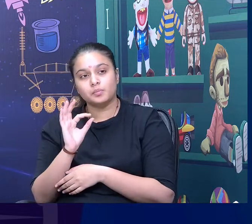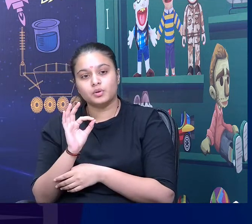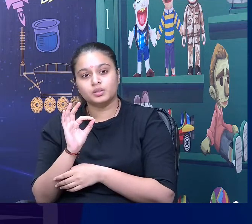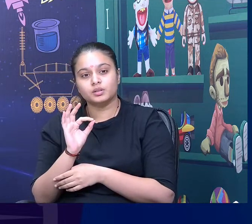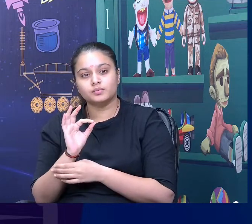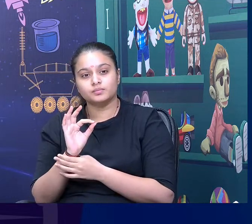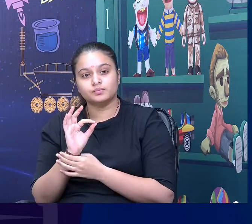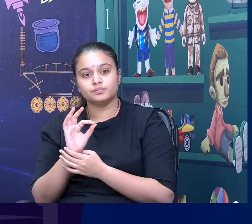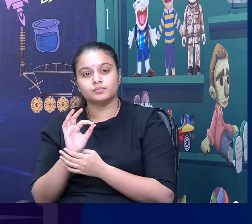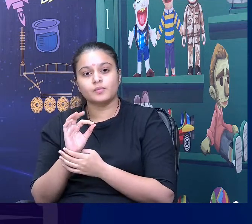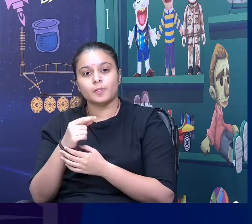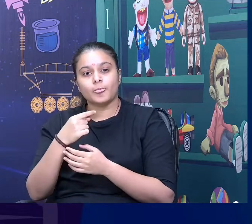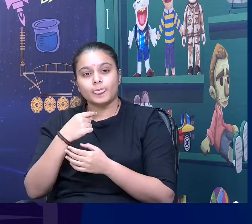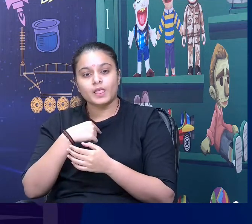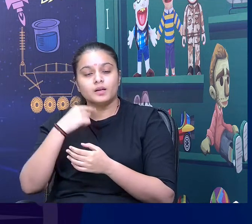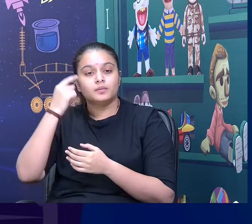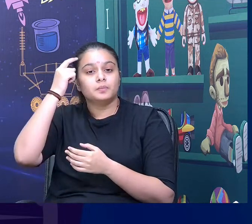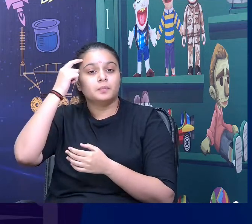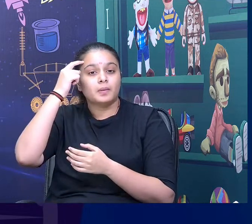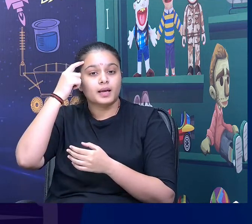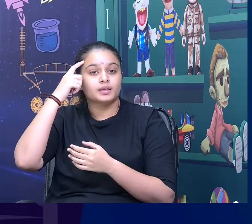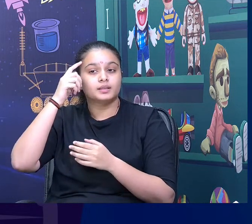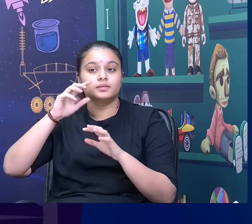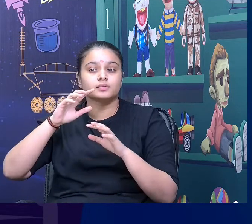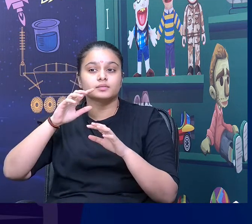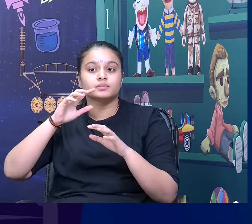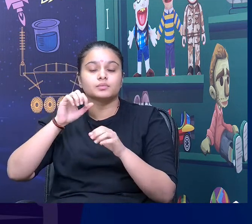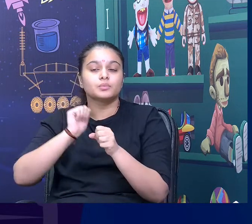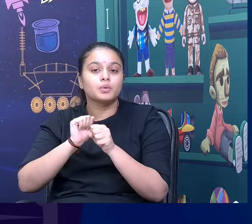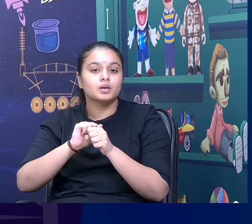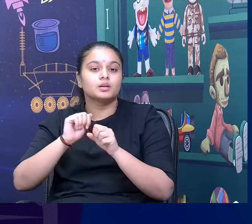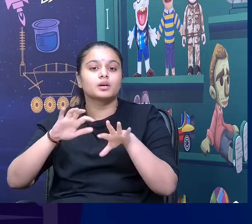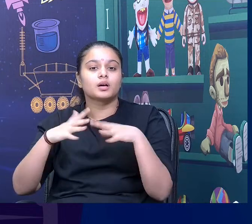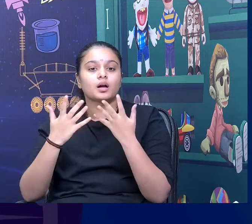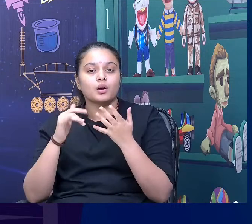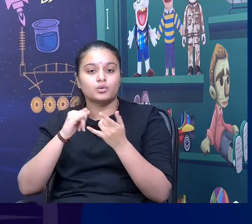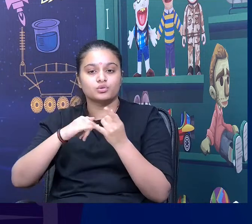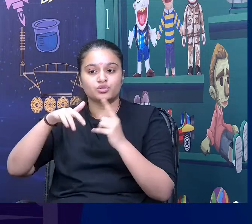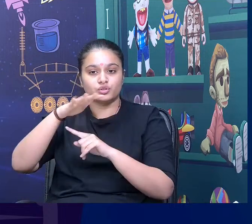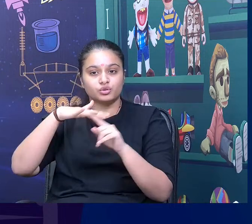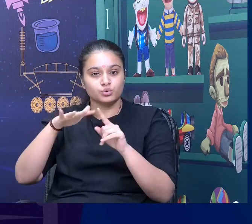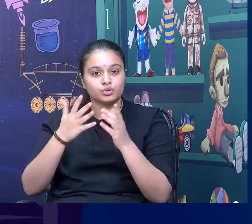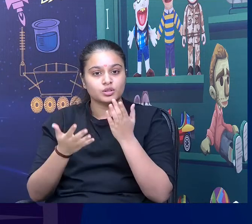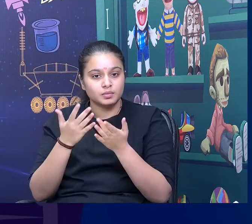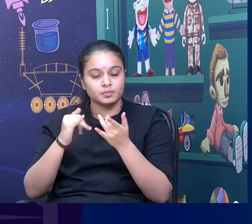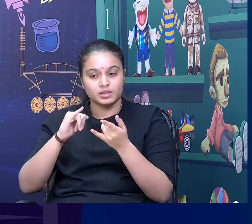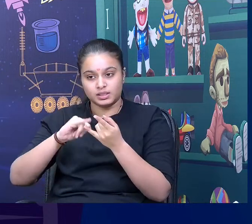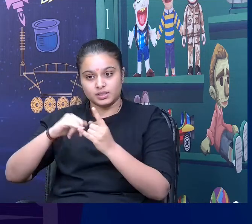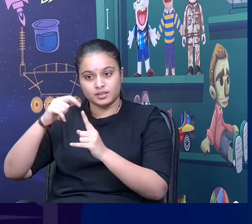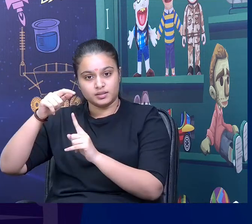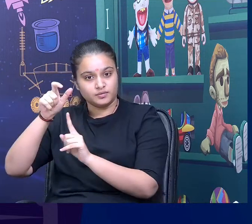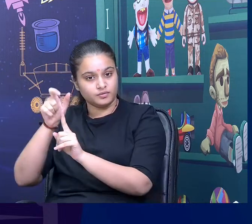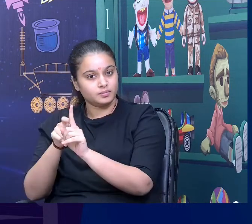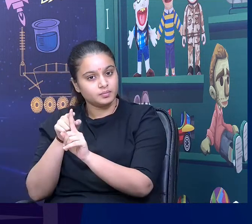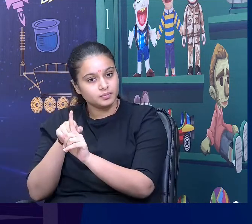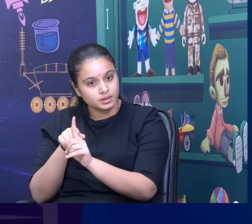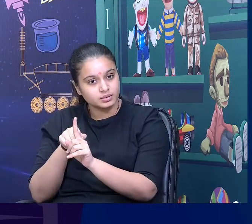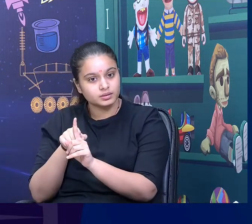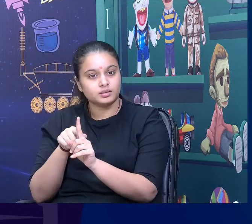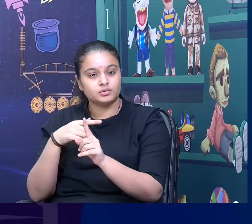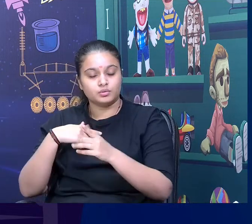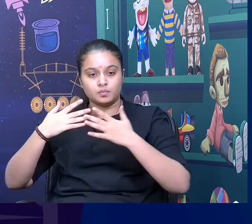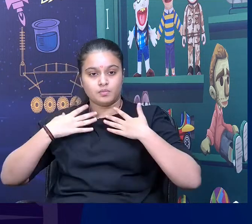that how our mind actually work in that situation. Right. Even Stephen Hawking,